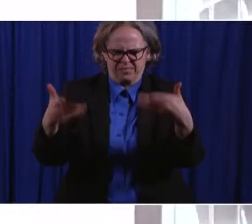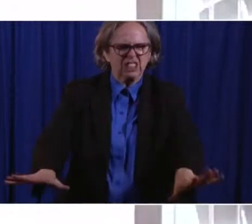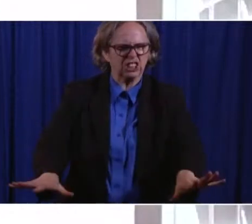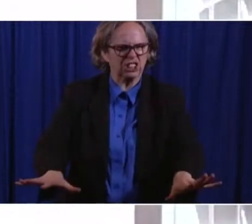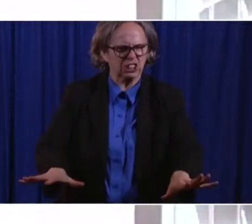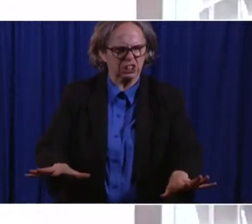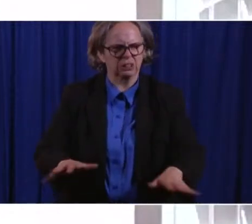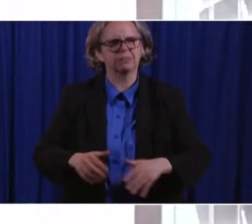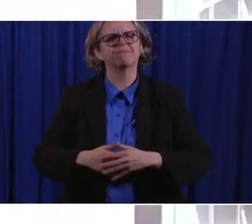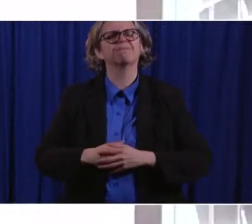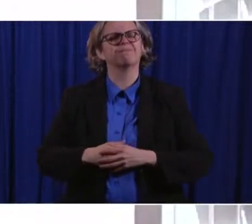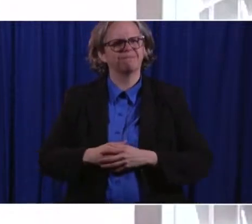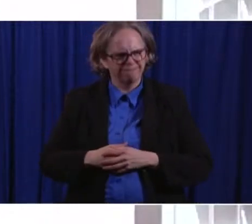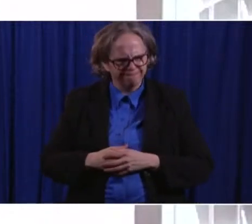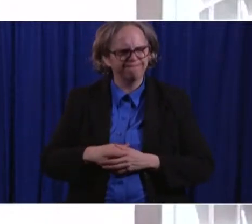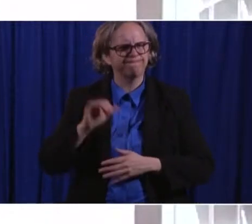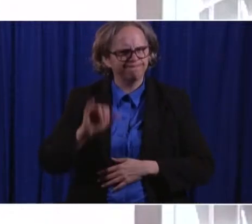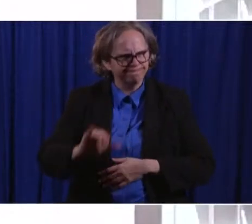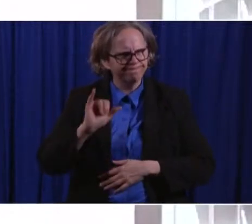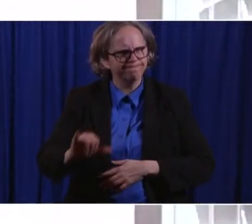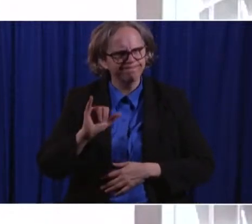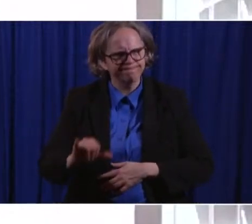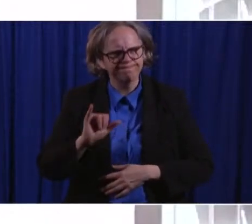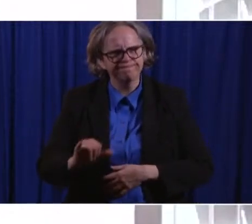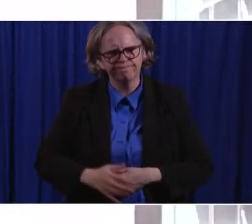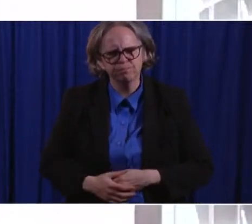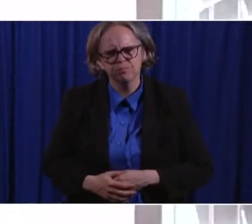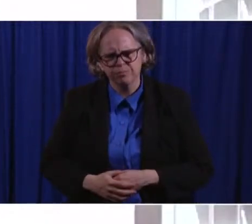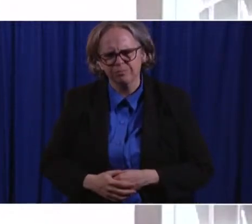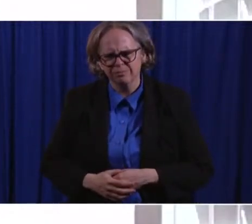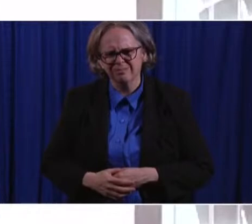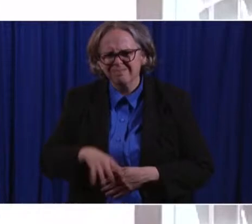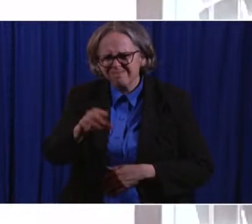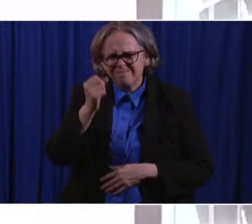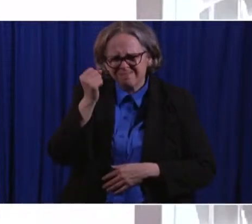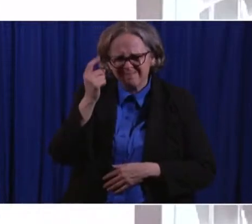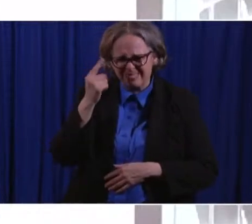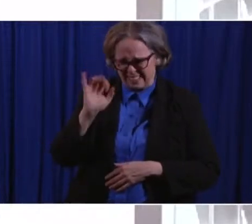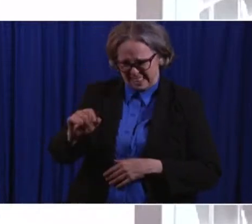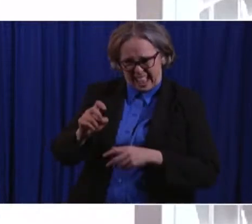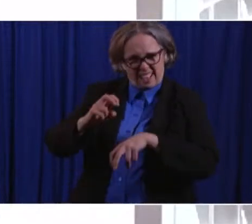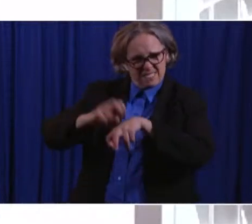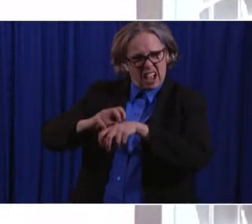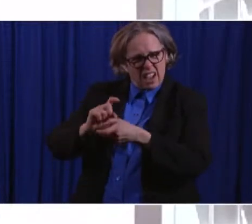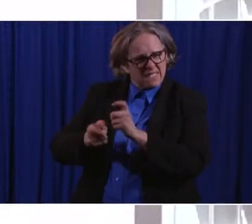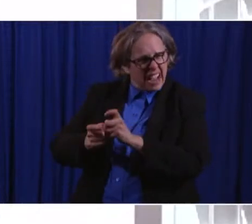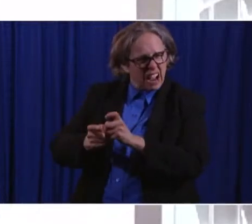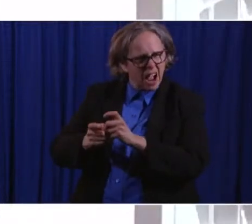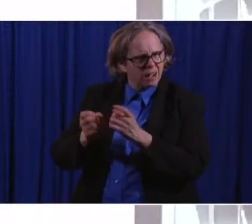in that now is being driven by these variants. And I am confident that we